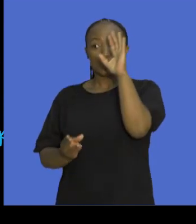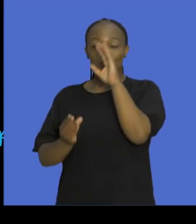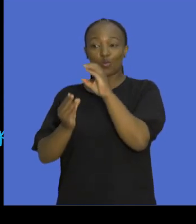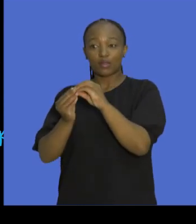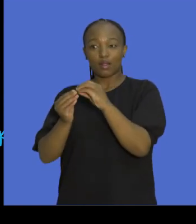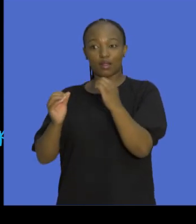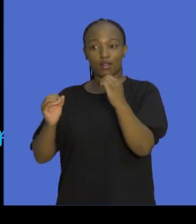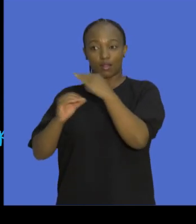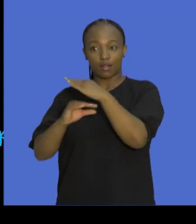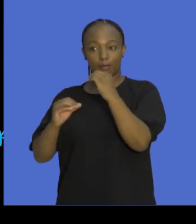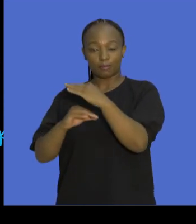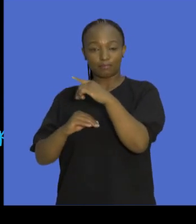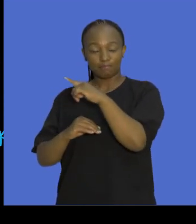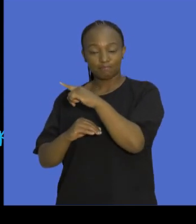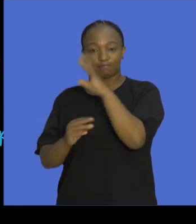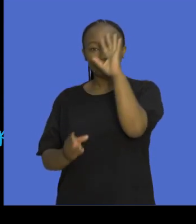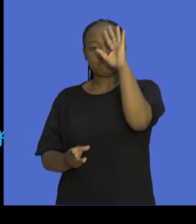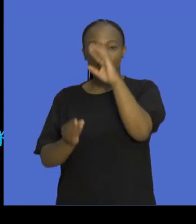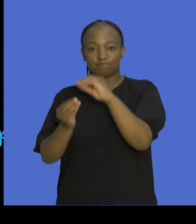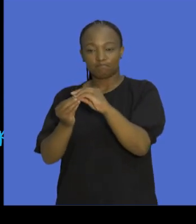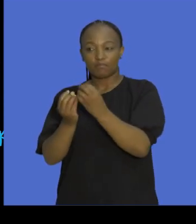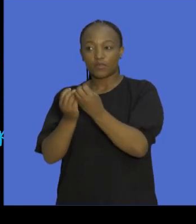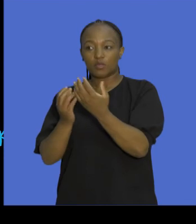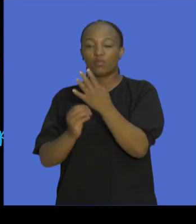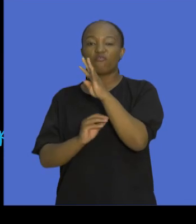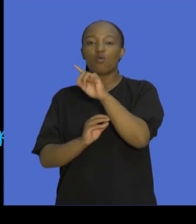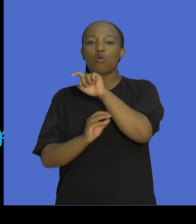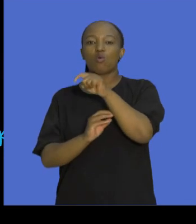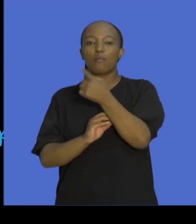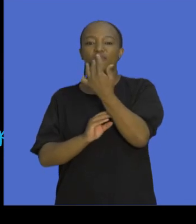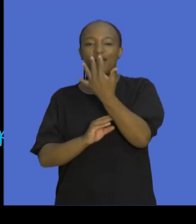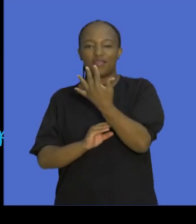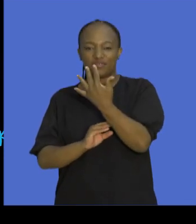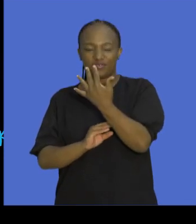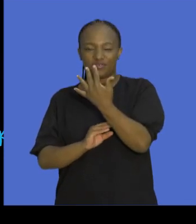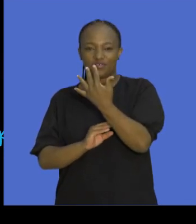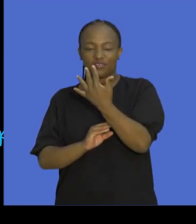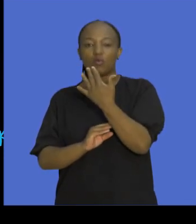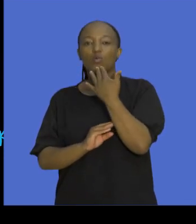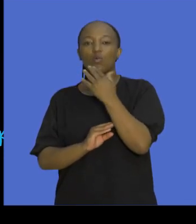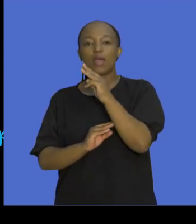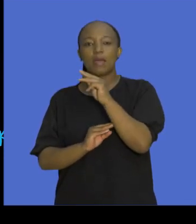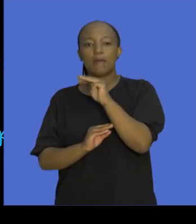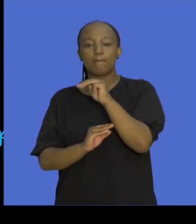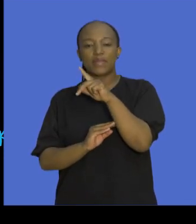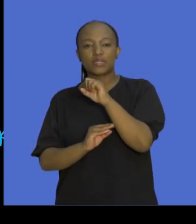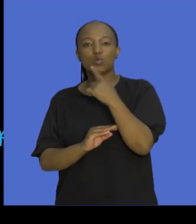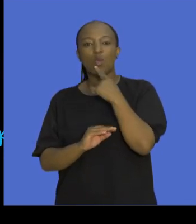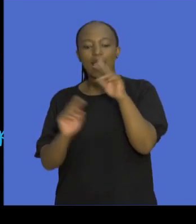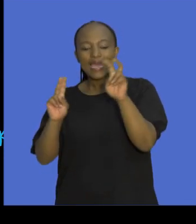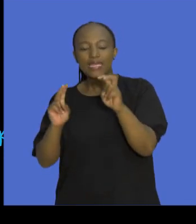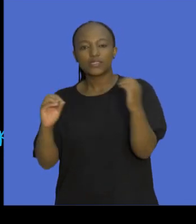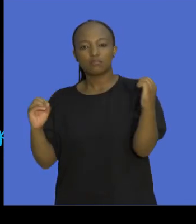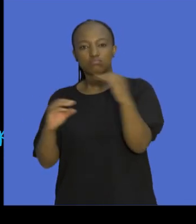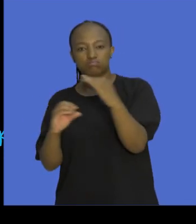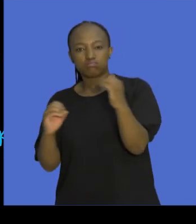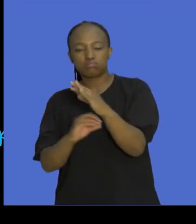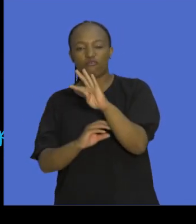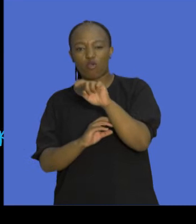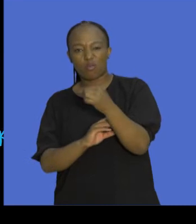the total current, which is actually equal to 4,5 amperes, that's our total current,